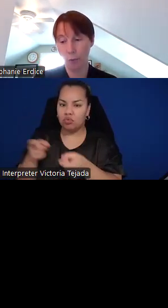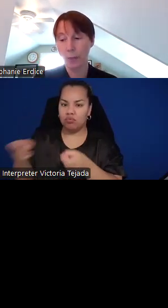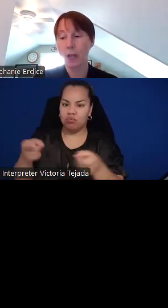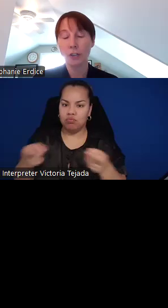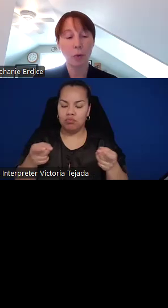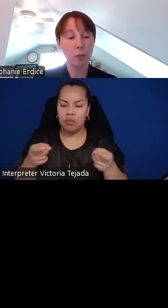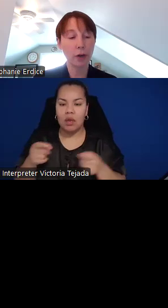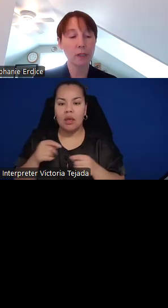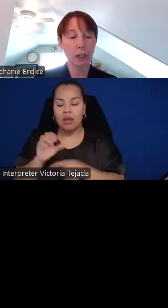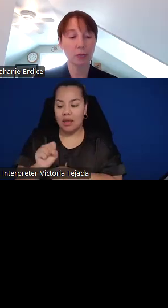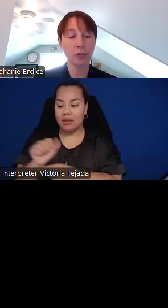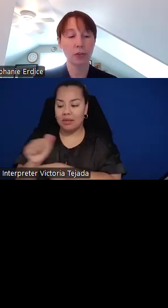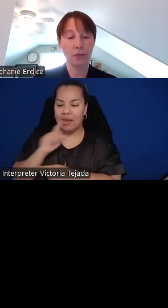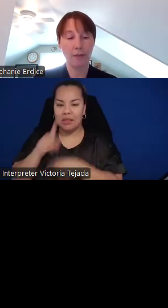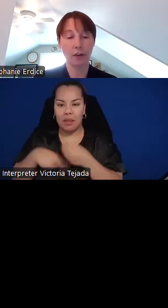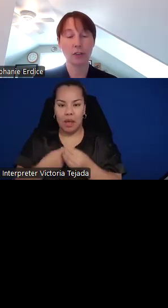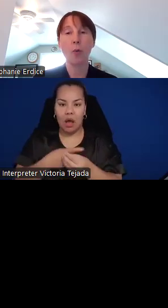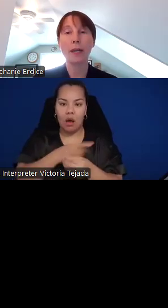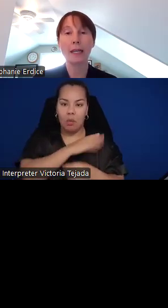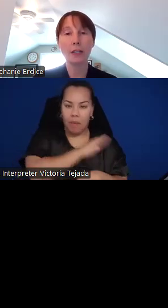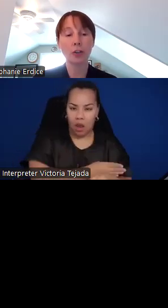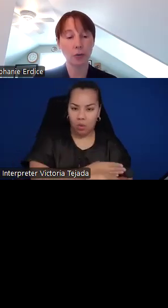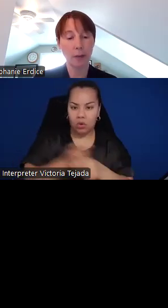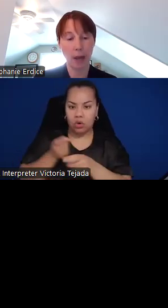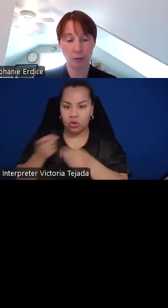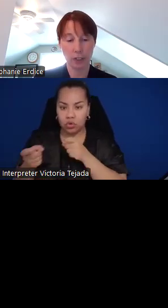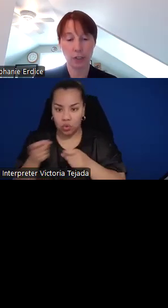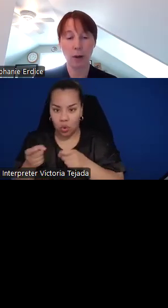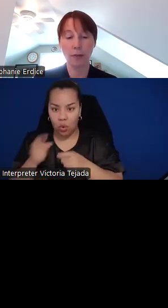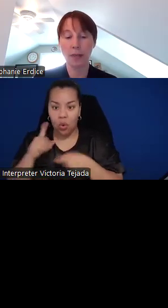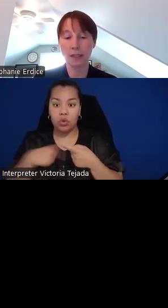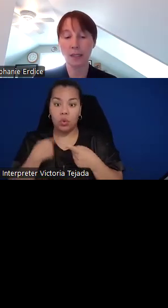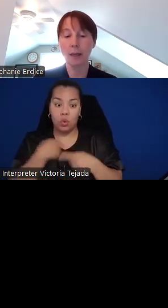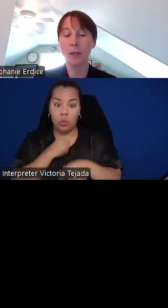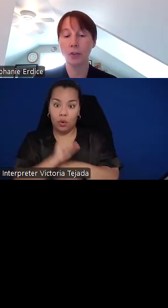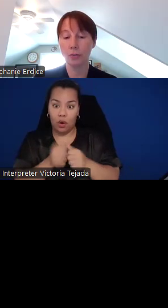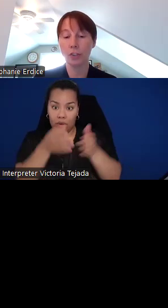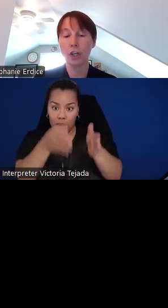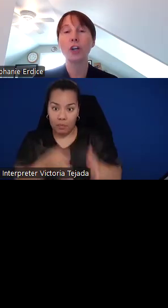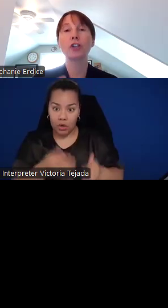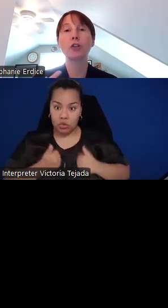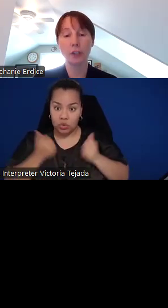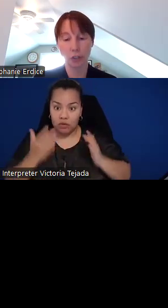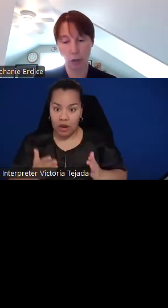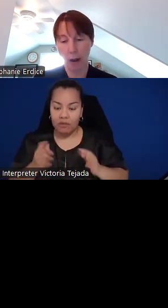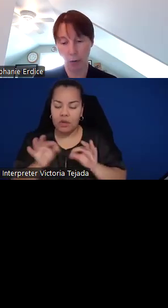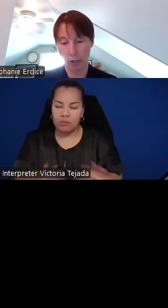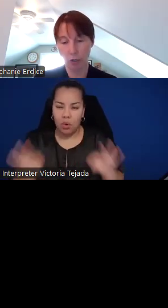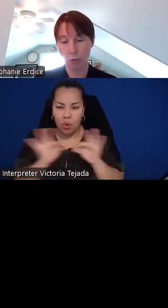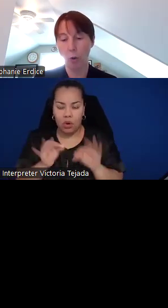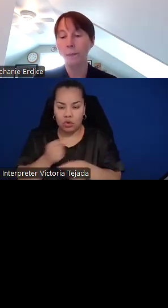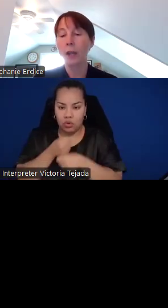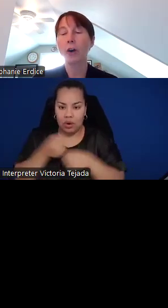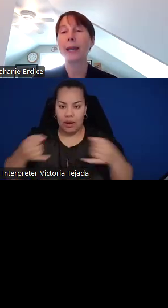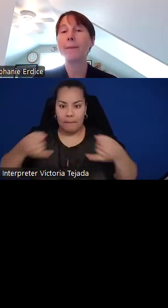and control. So, when working with sexual assault survivors, we need to create boundaries around the things that can be used to exert power